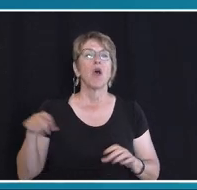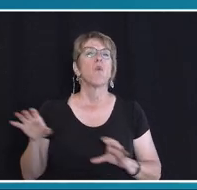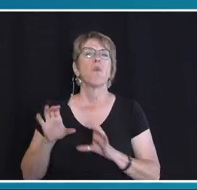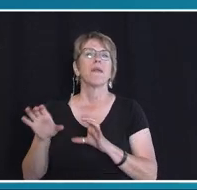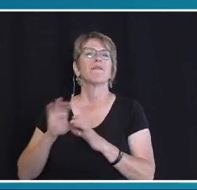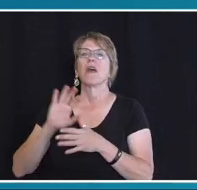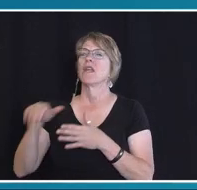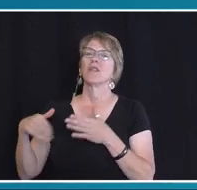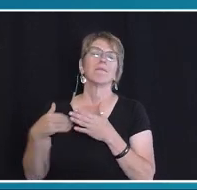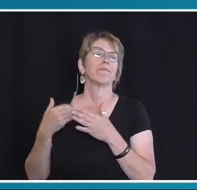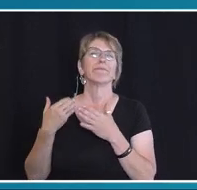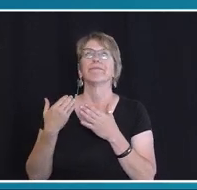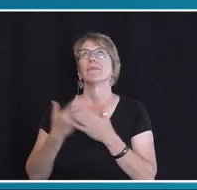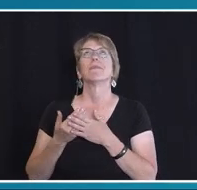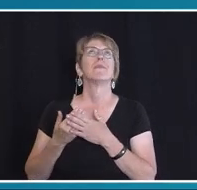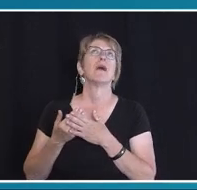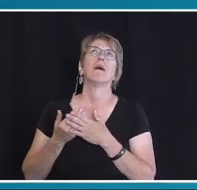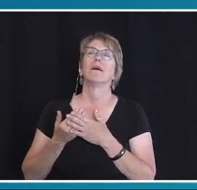all kinds of